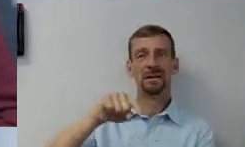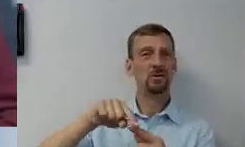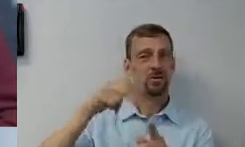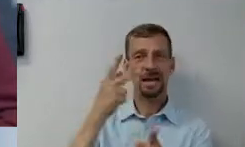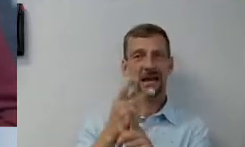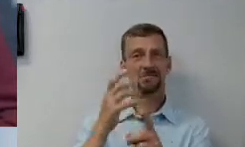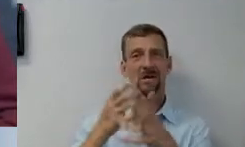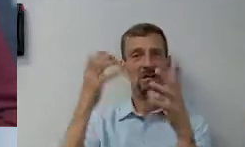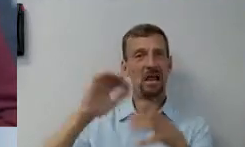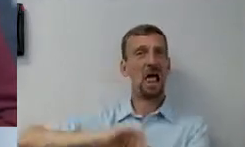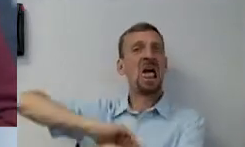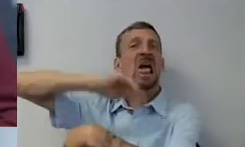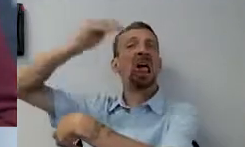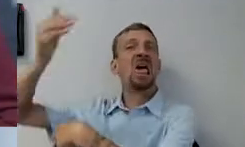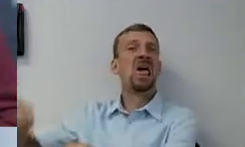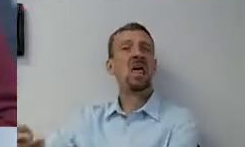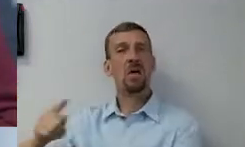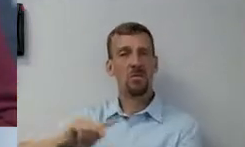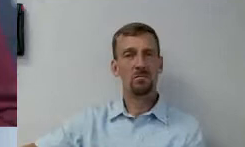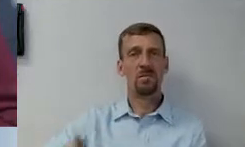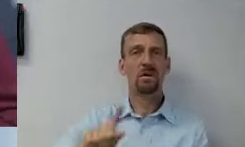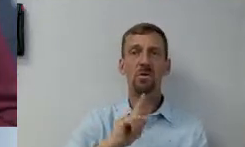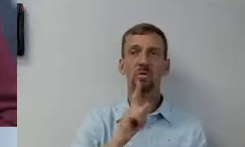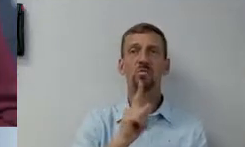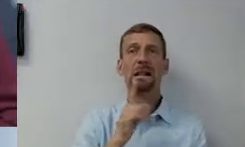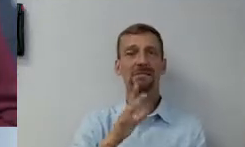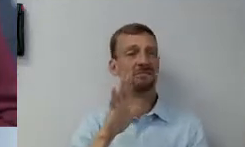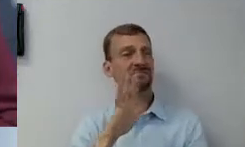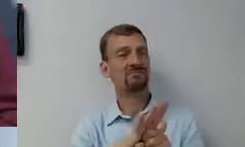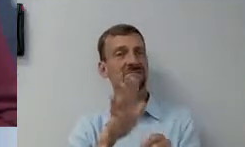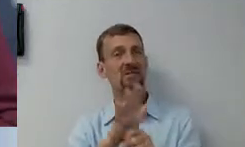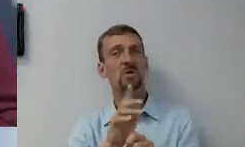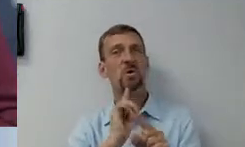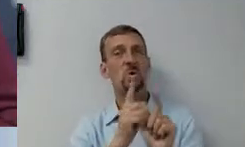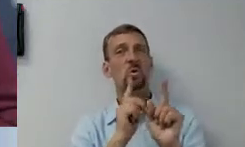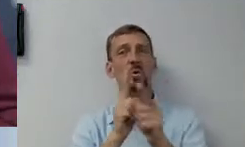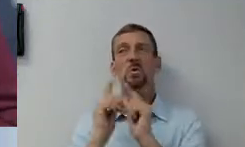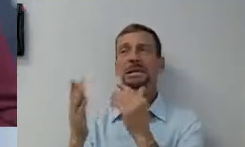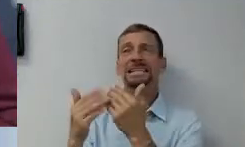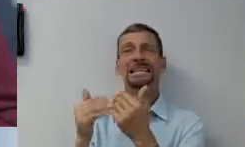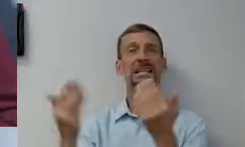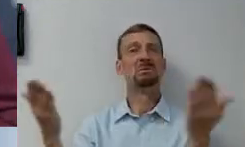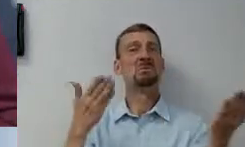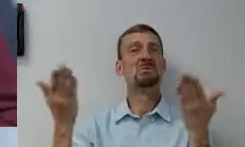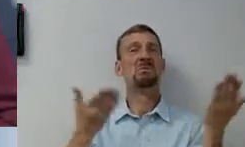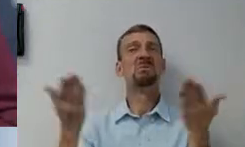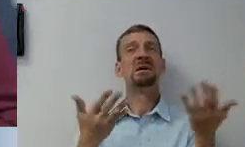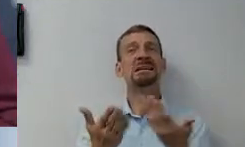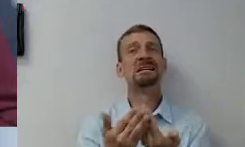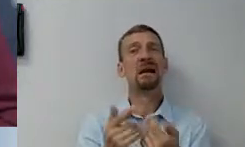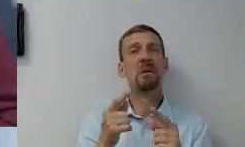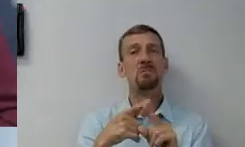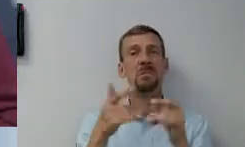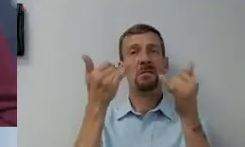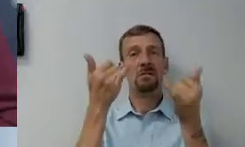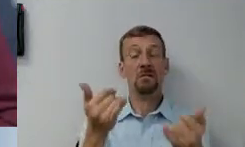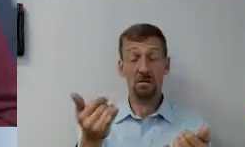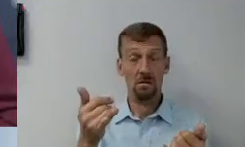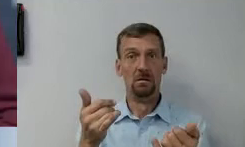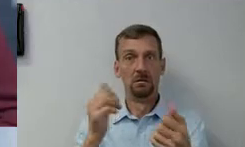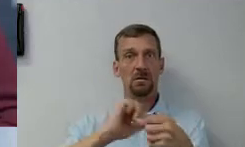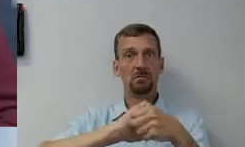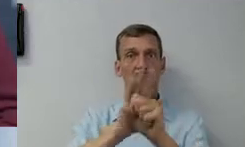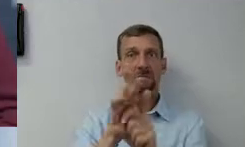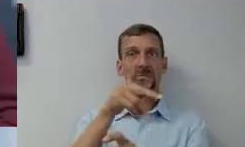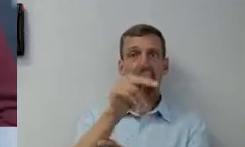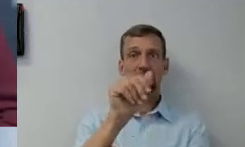because the supply channels are just so solid, stable and everything. But we see what happens in a